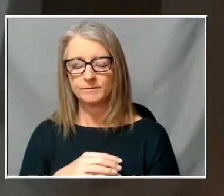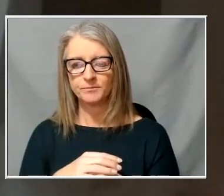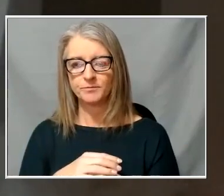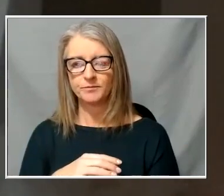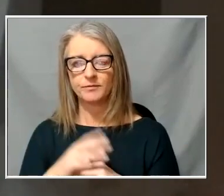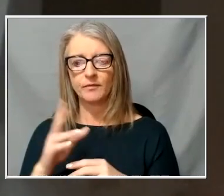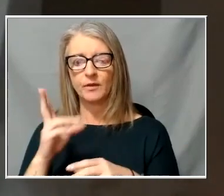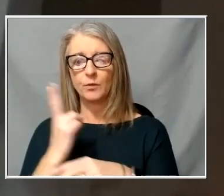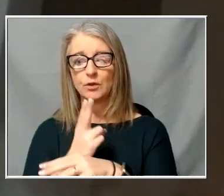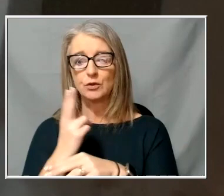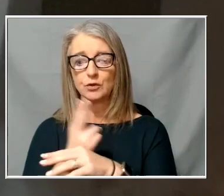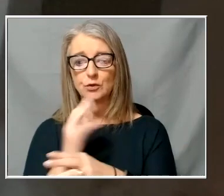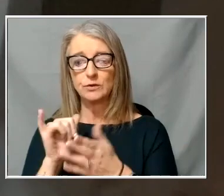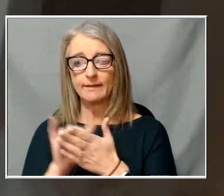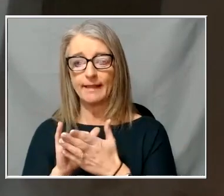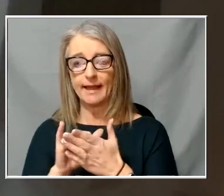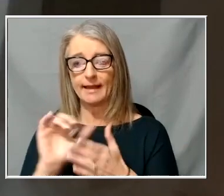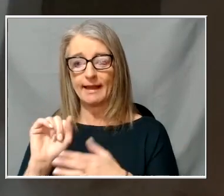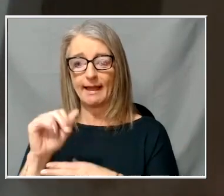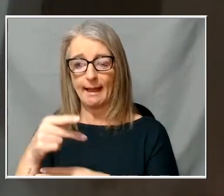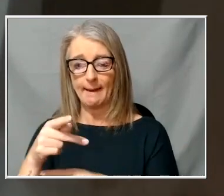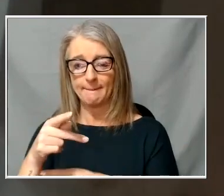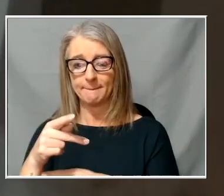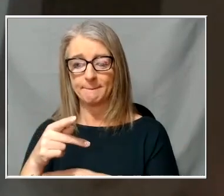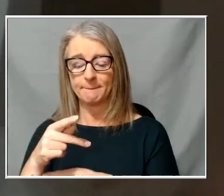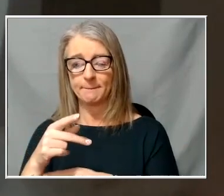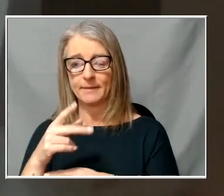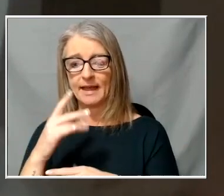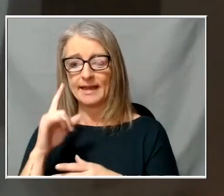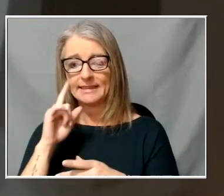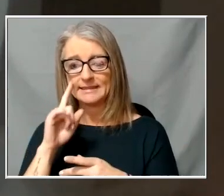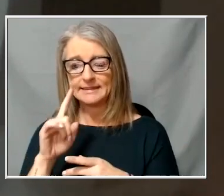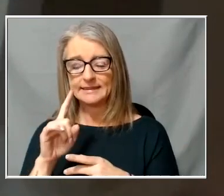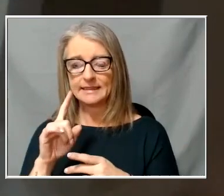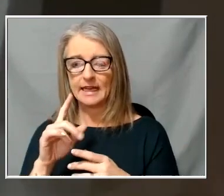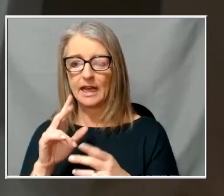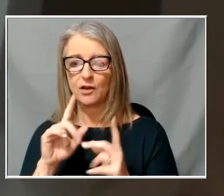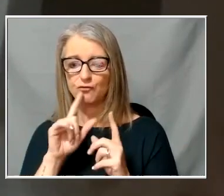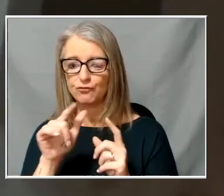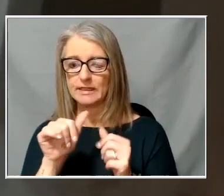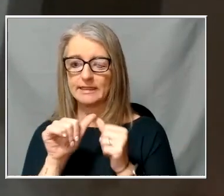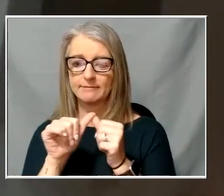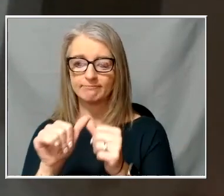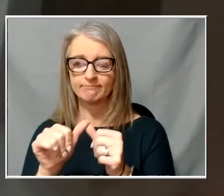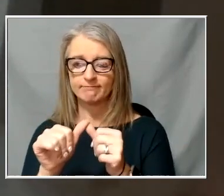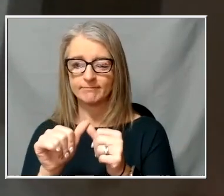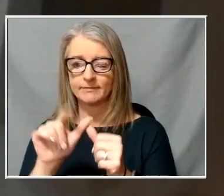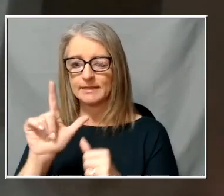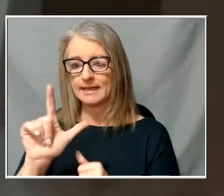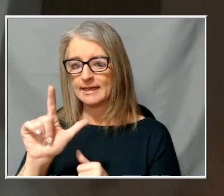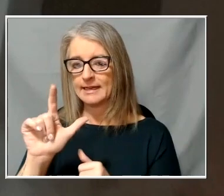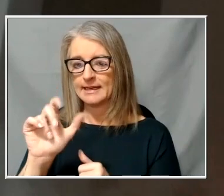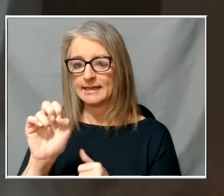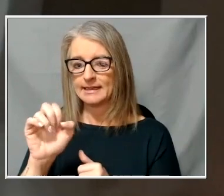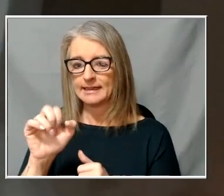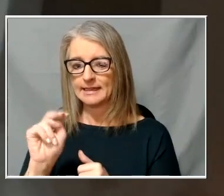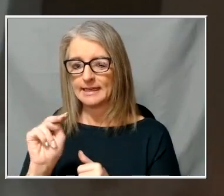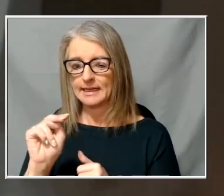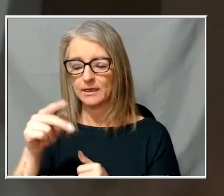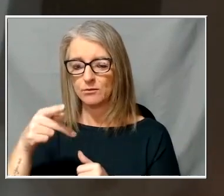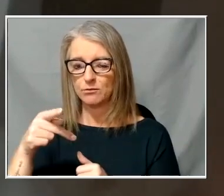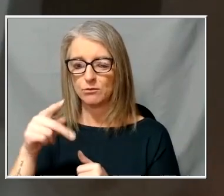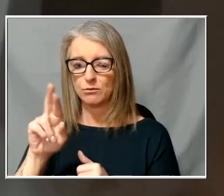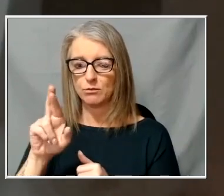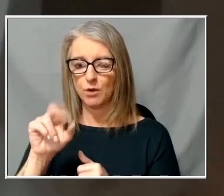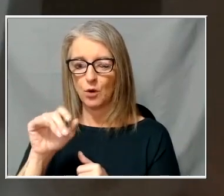by using that, I can tell what's really good for me. So I really stick with the lean proteins and a